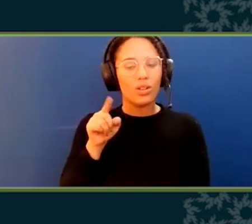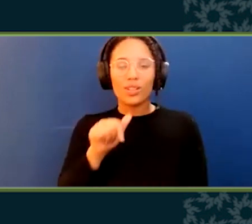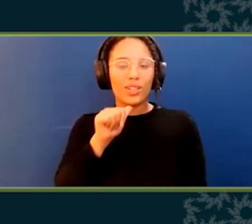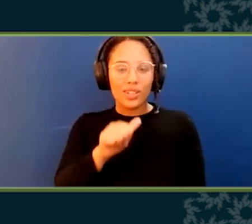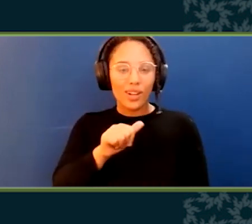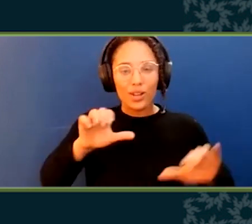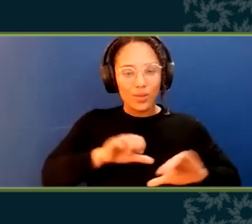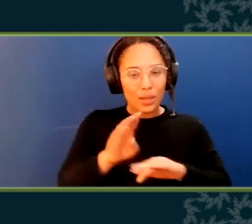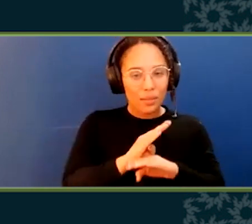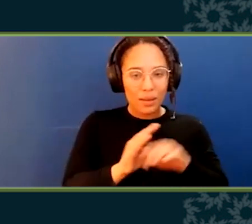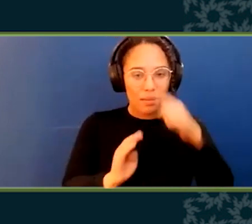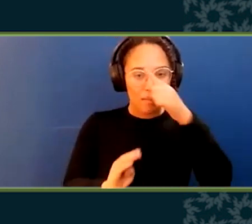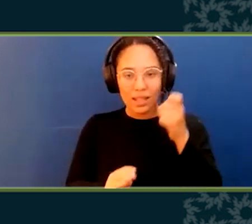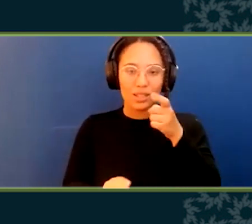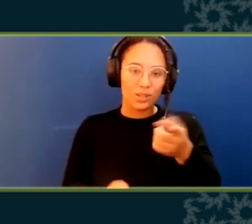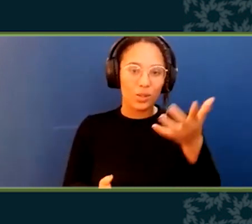daddy's,